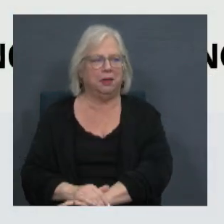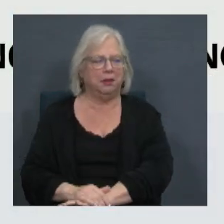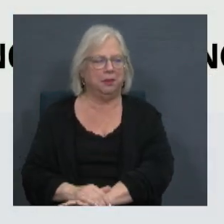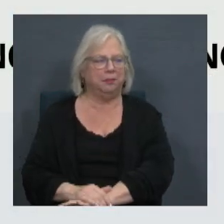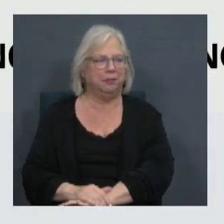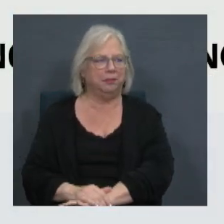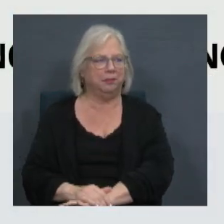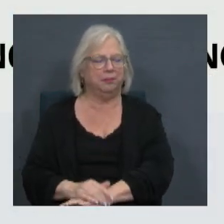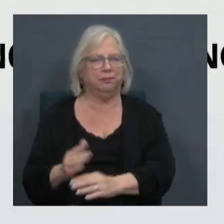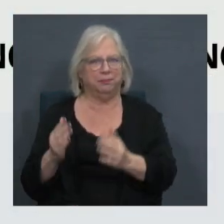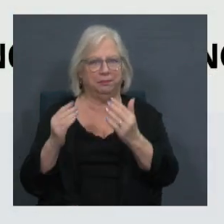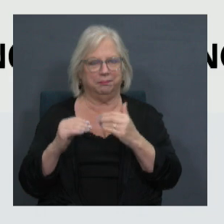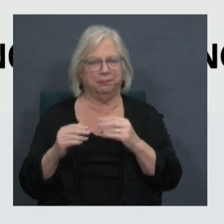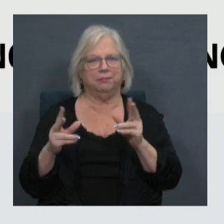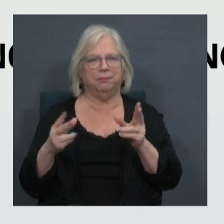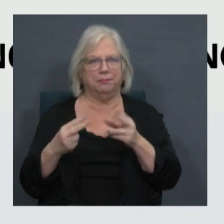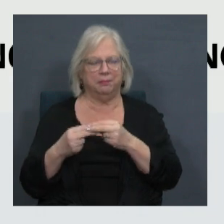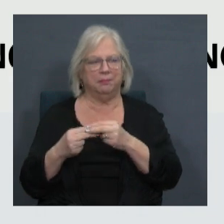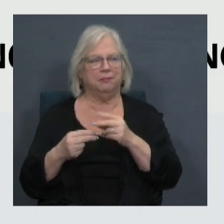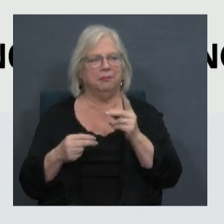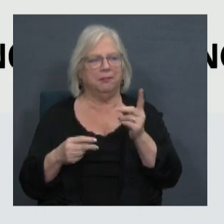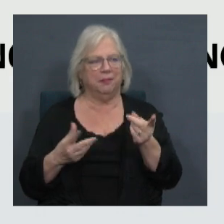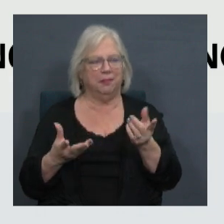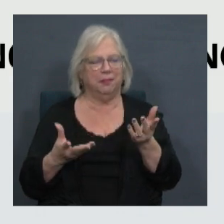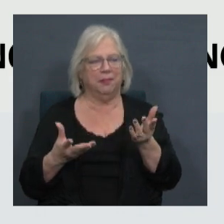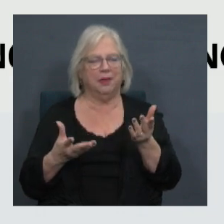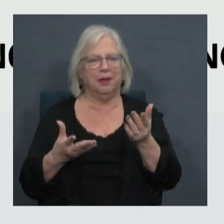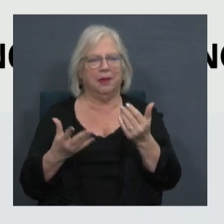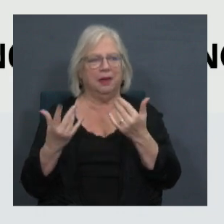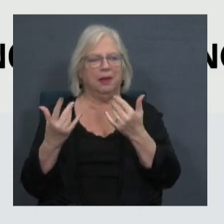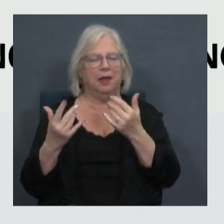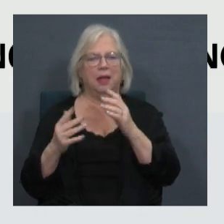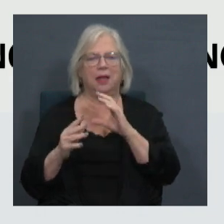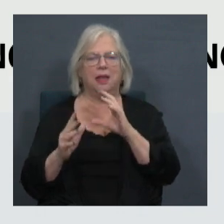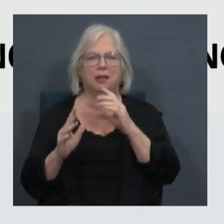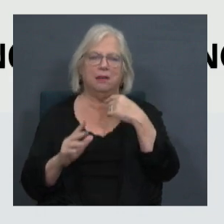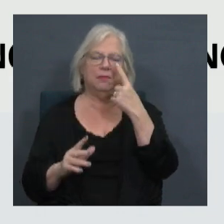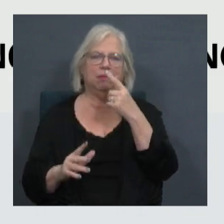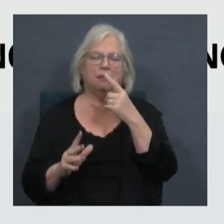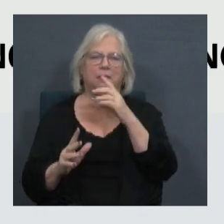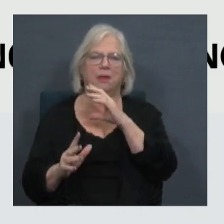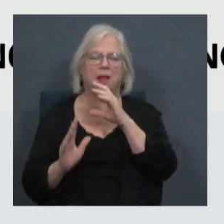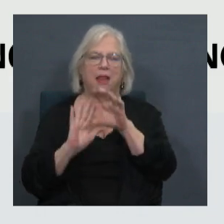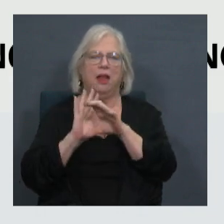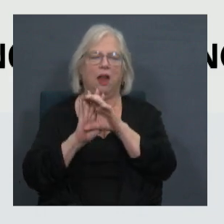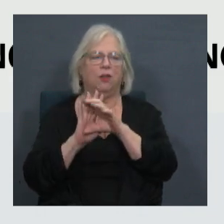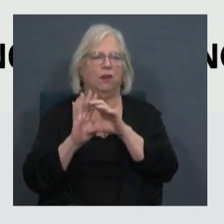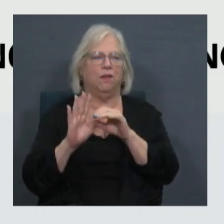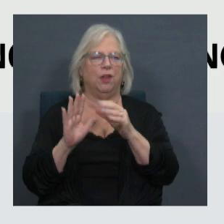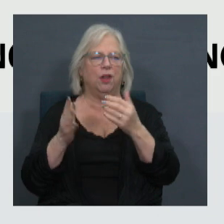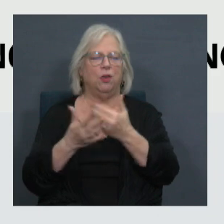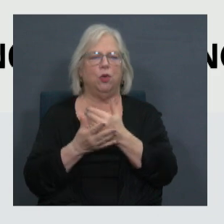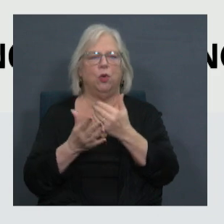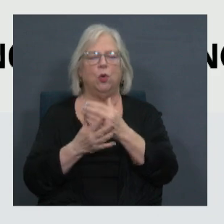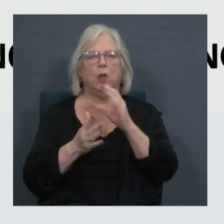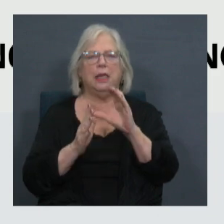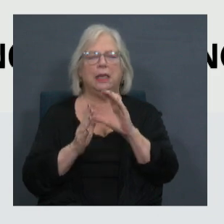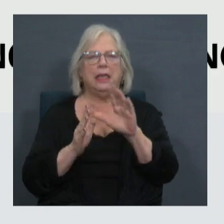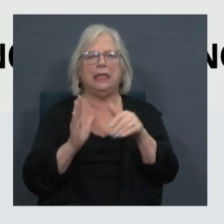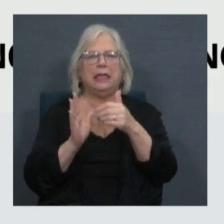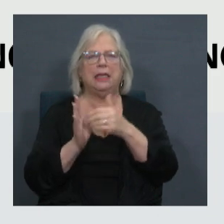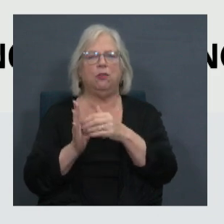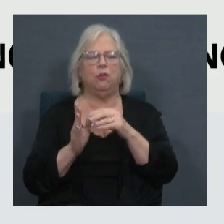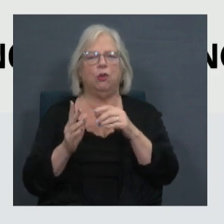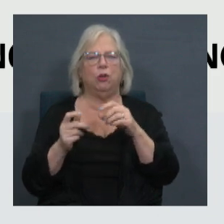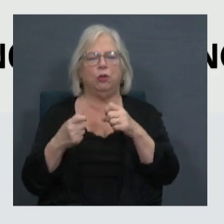Slide number 9 is the current, that's going to be the new central utility plant,